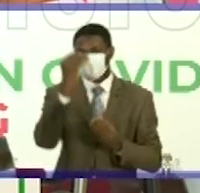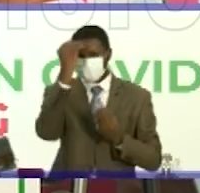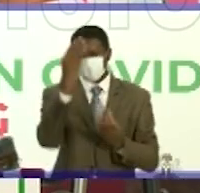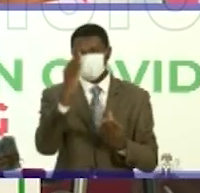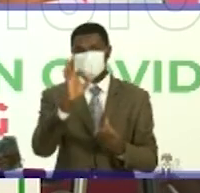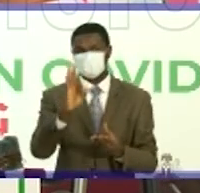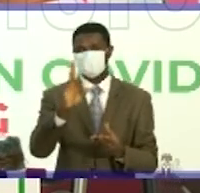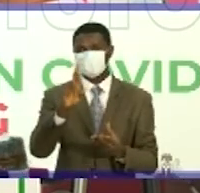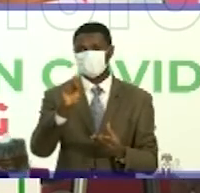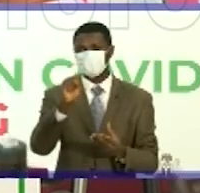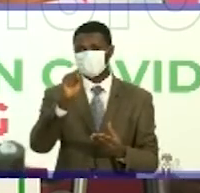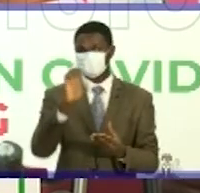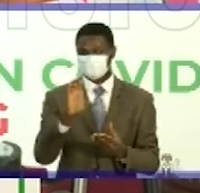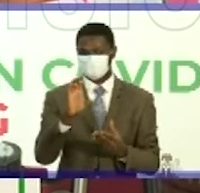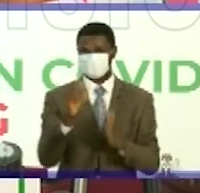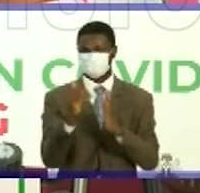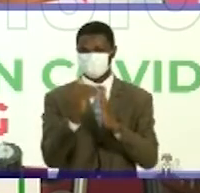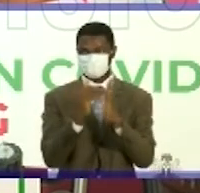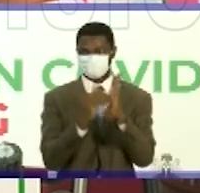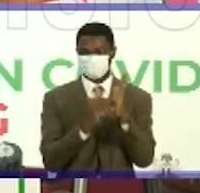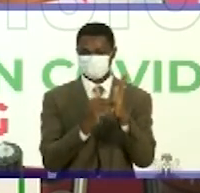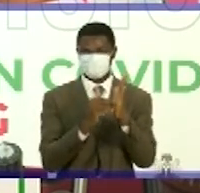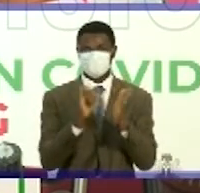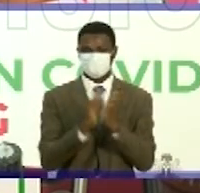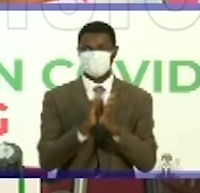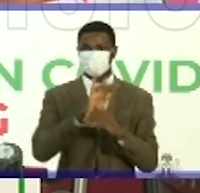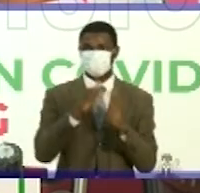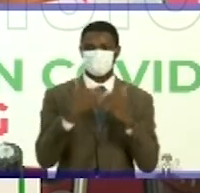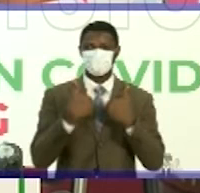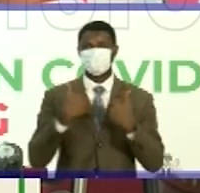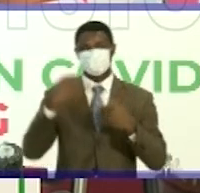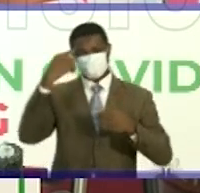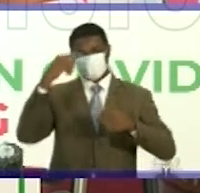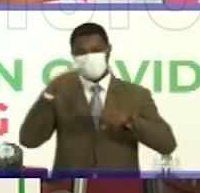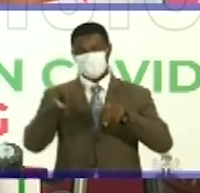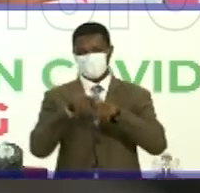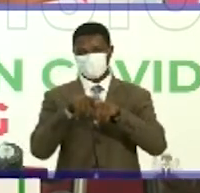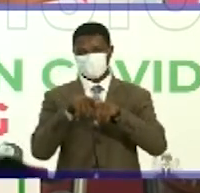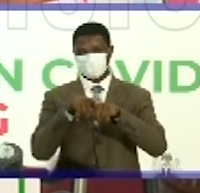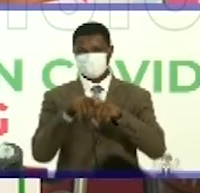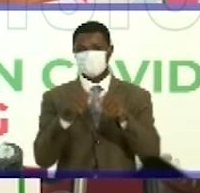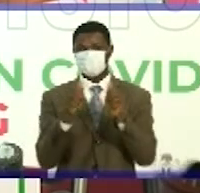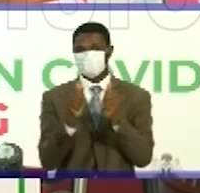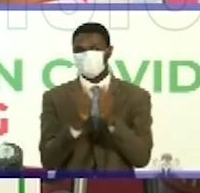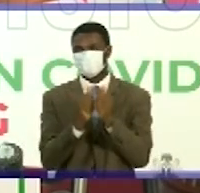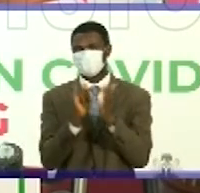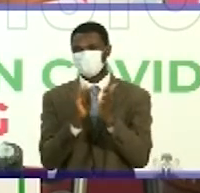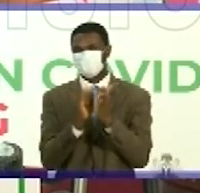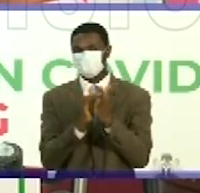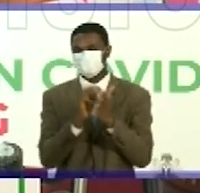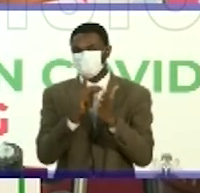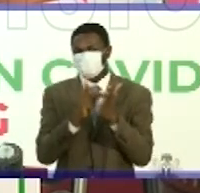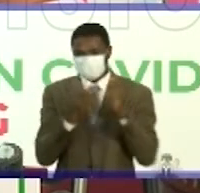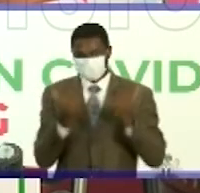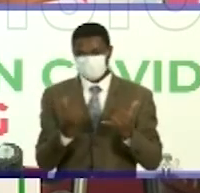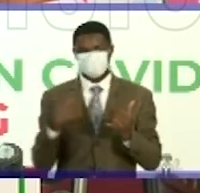guidelines that have been agreed with major transport stakeholders. And with this particular phase, we will continue to